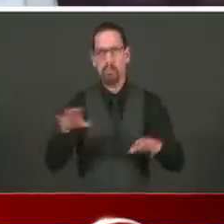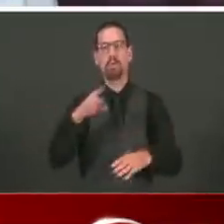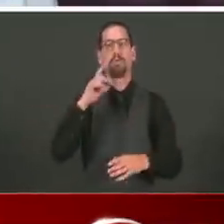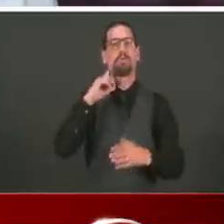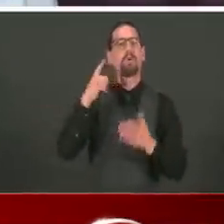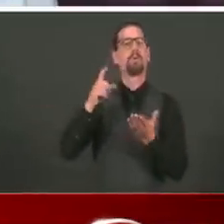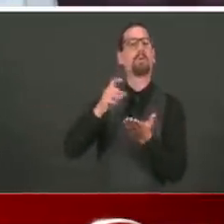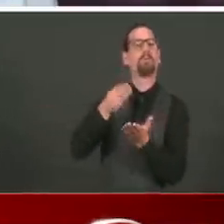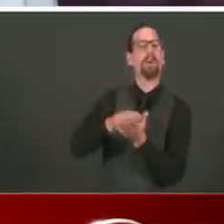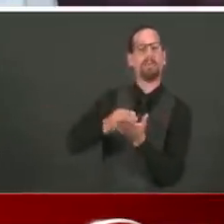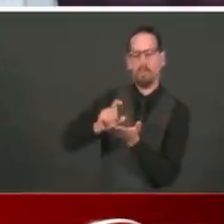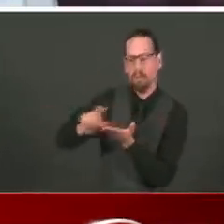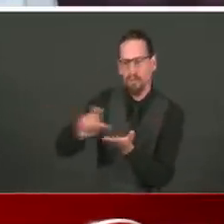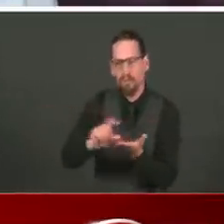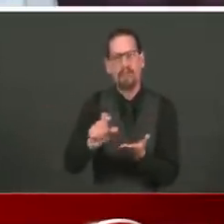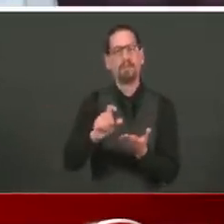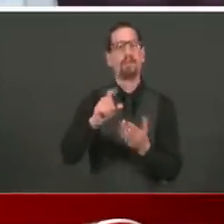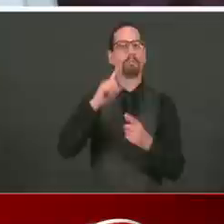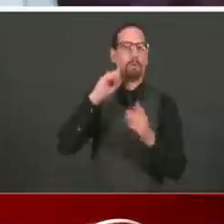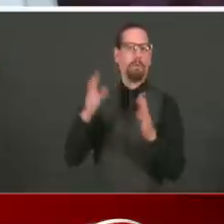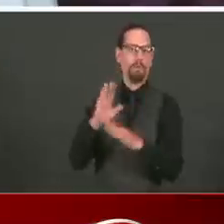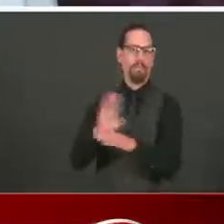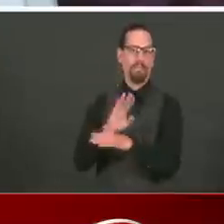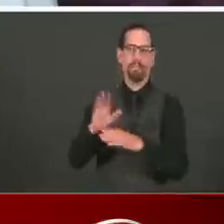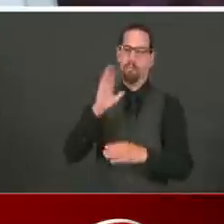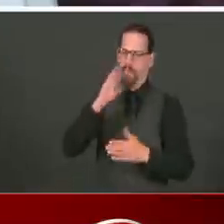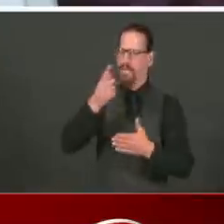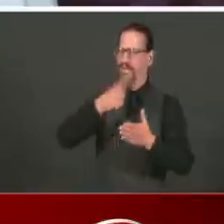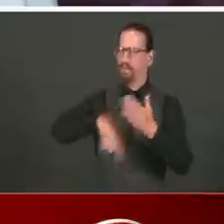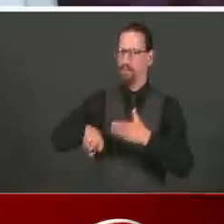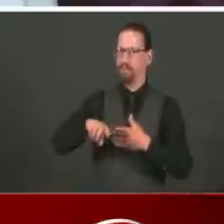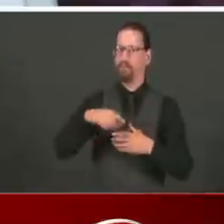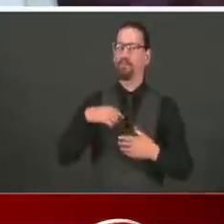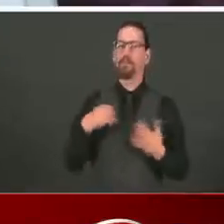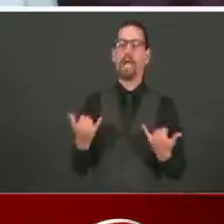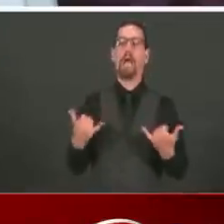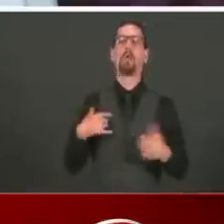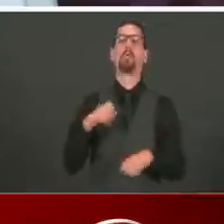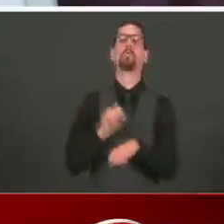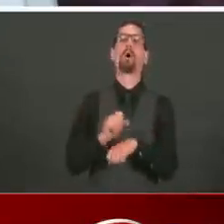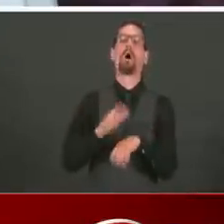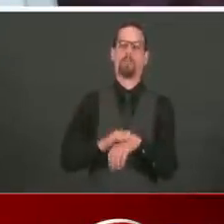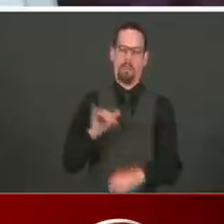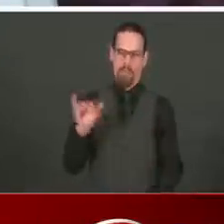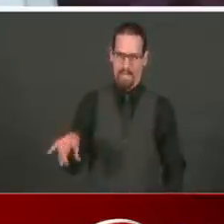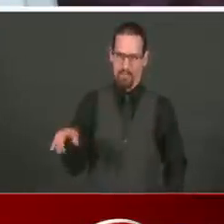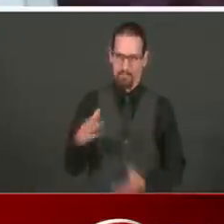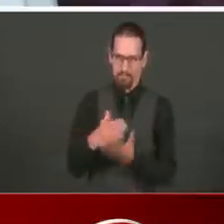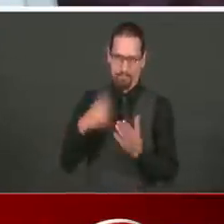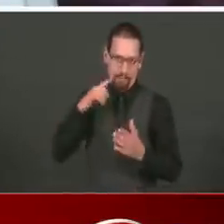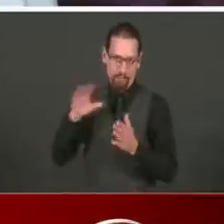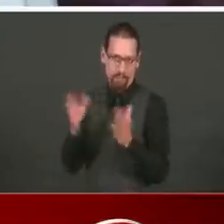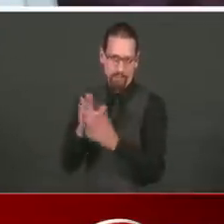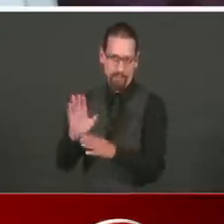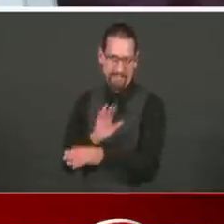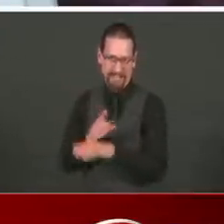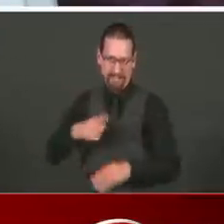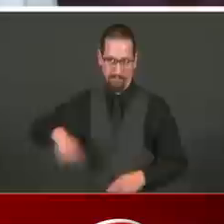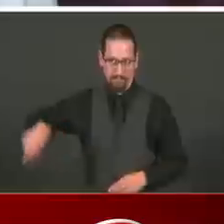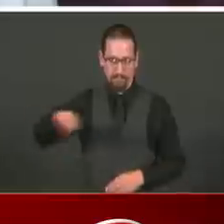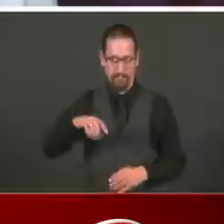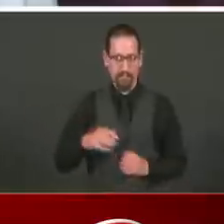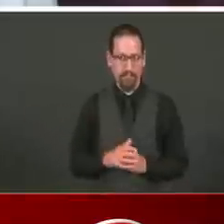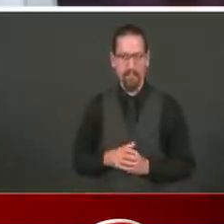of small businesses as quickly as we can to help them deal with the same thing, paying the rent, buying the